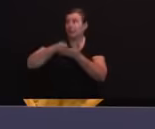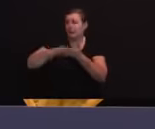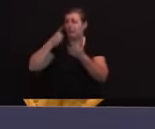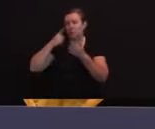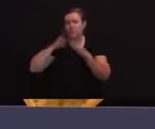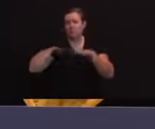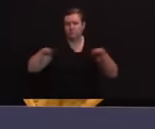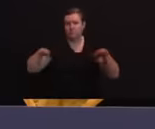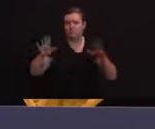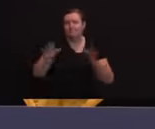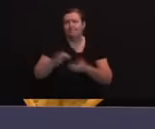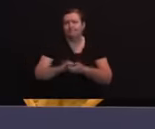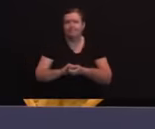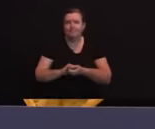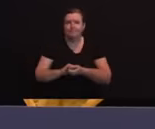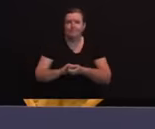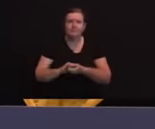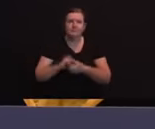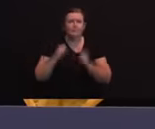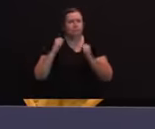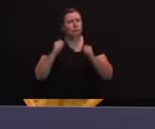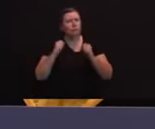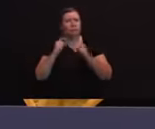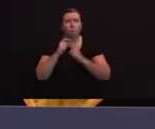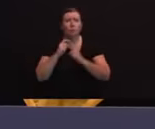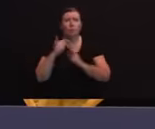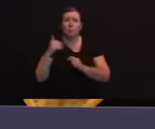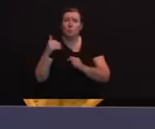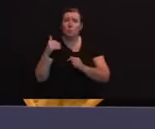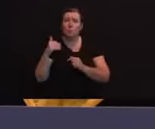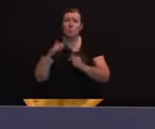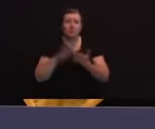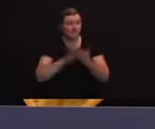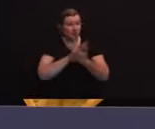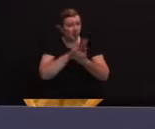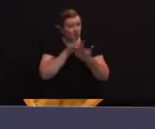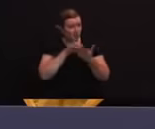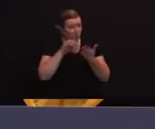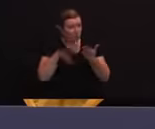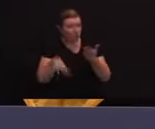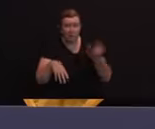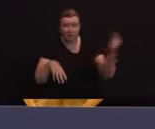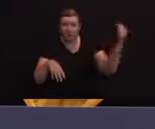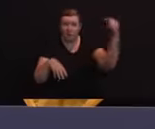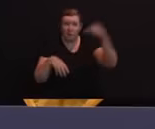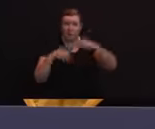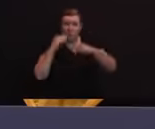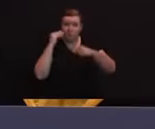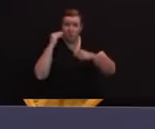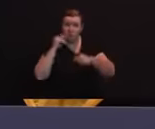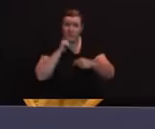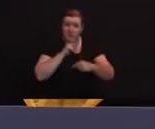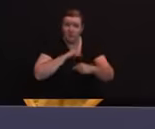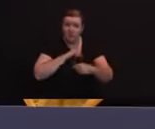kids coming home for Thanksgiving, and some of them may actually be at home until the start of the new year, at